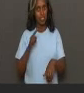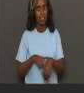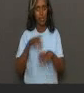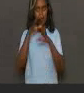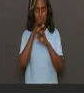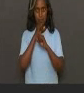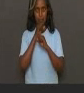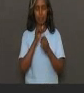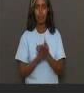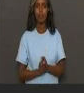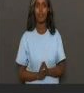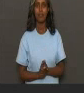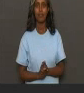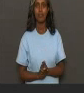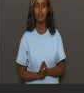Time's up!